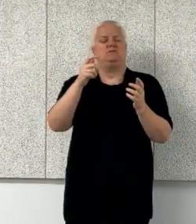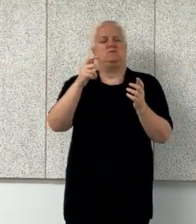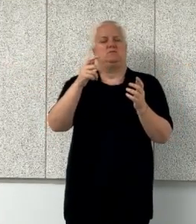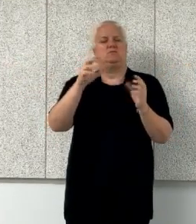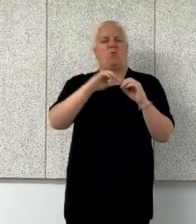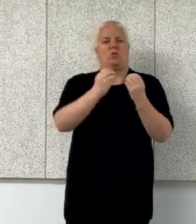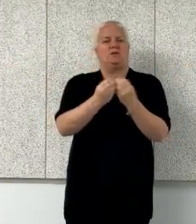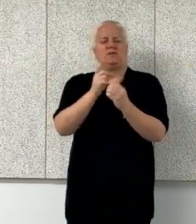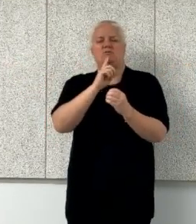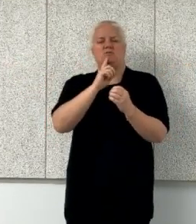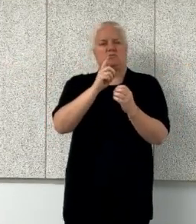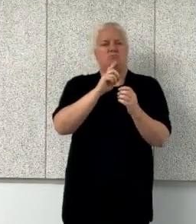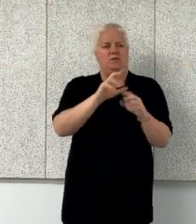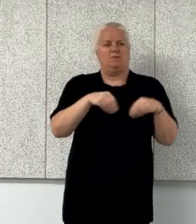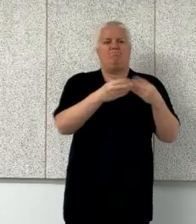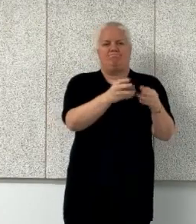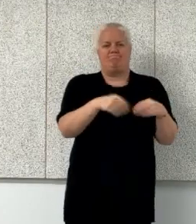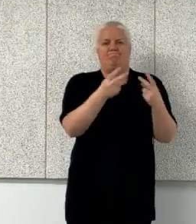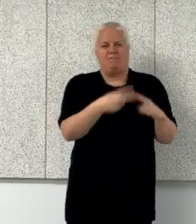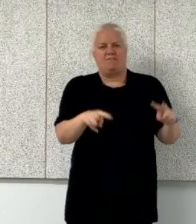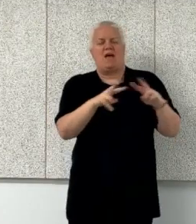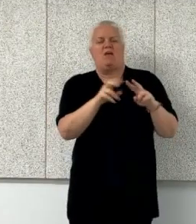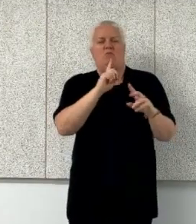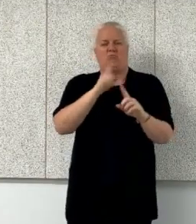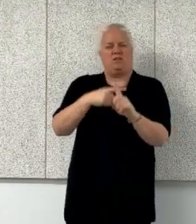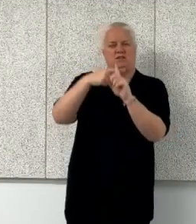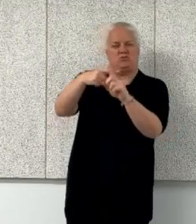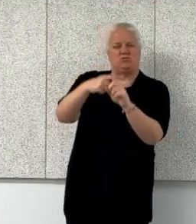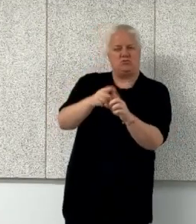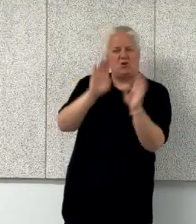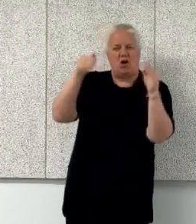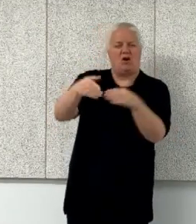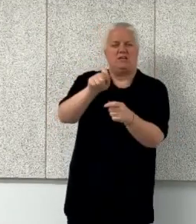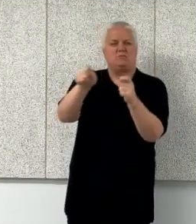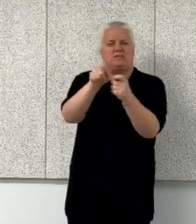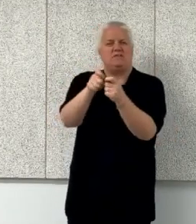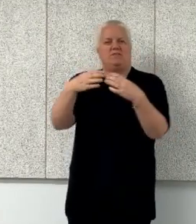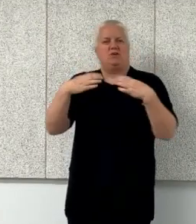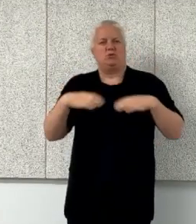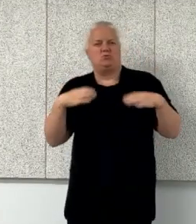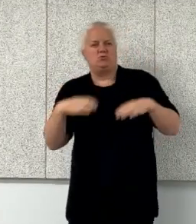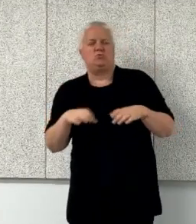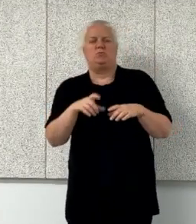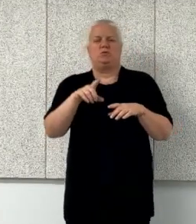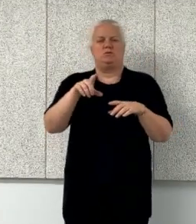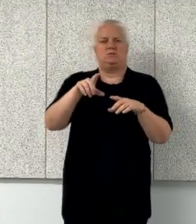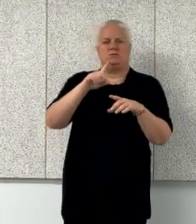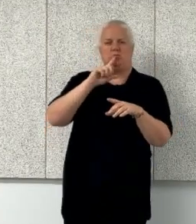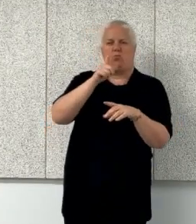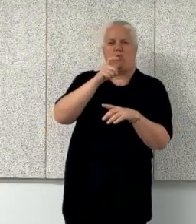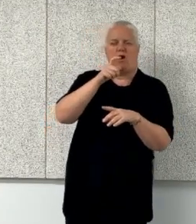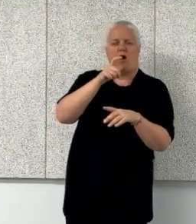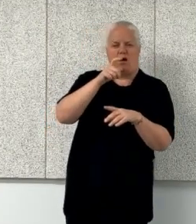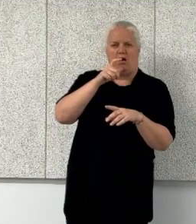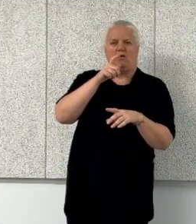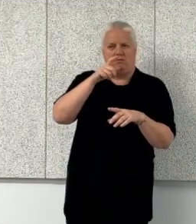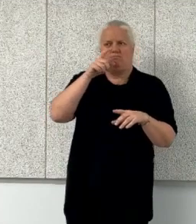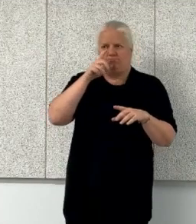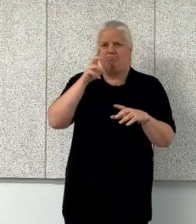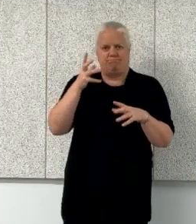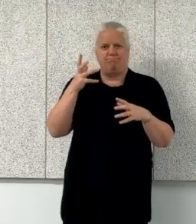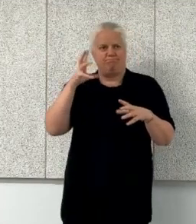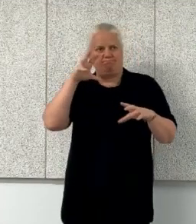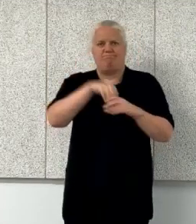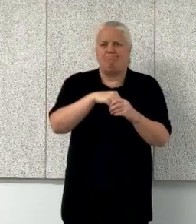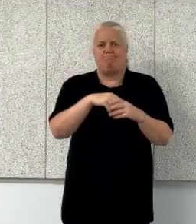are retargeting to the consumers and the people that are actively engaged and involved with their organization. And there's